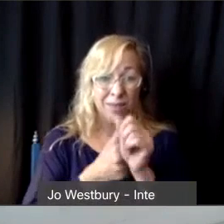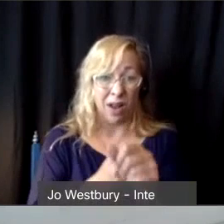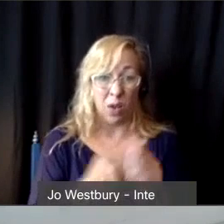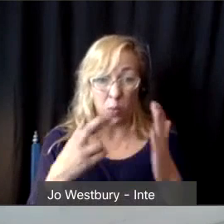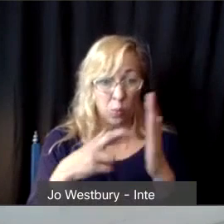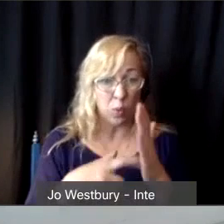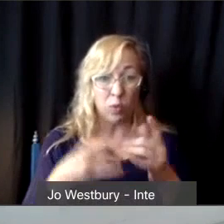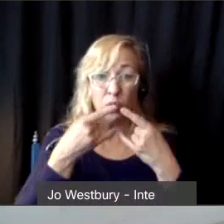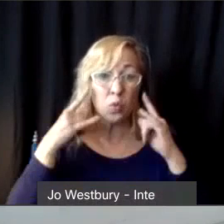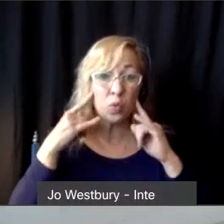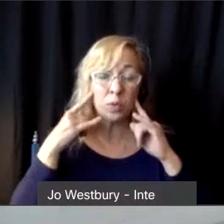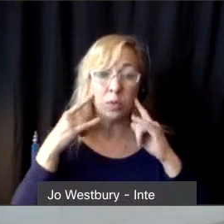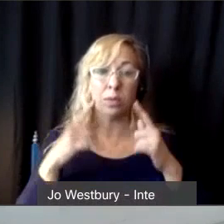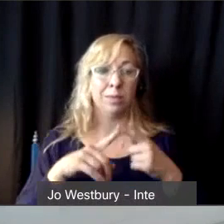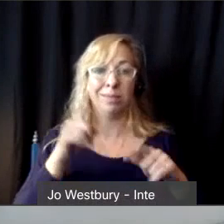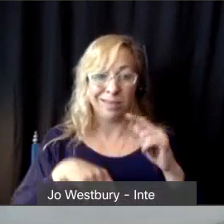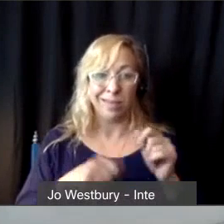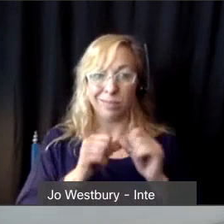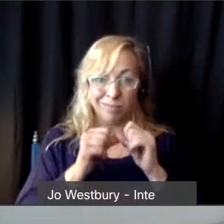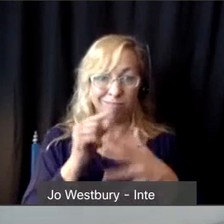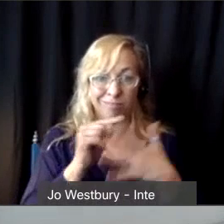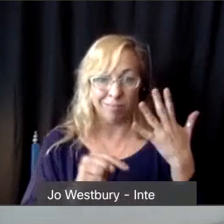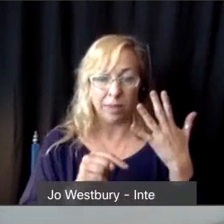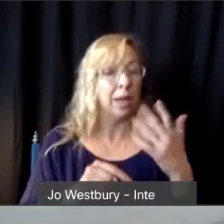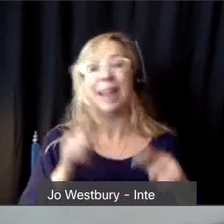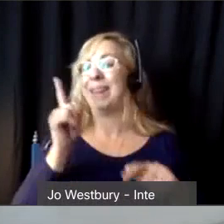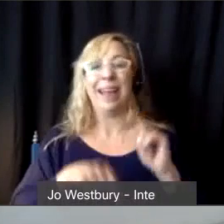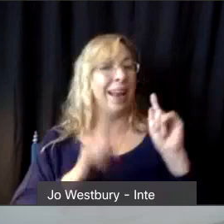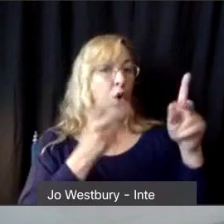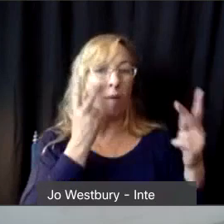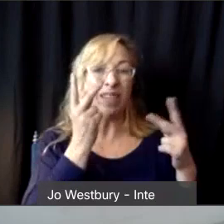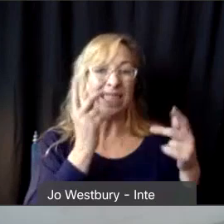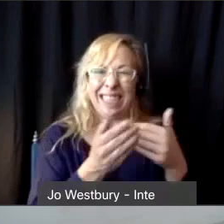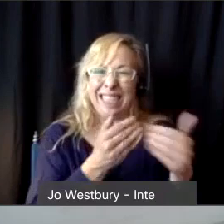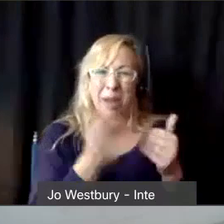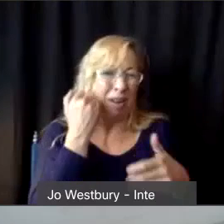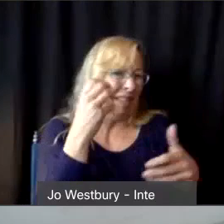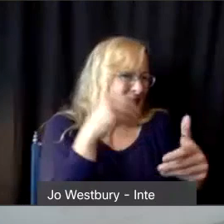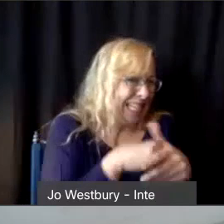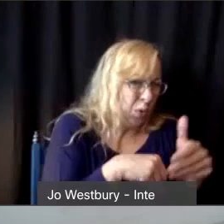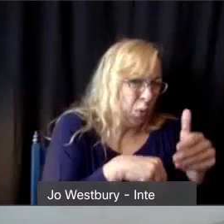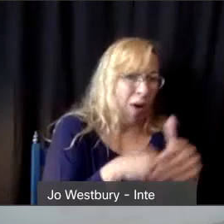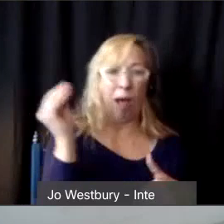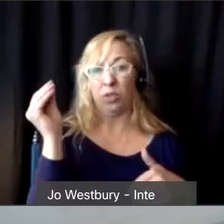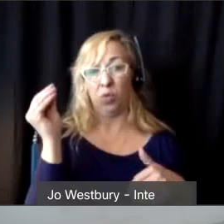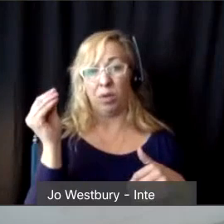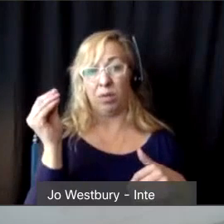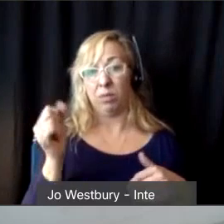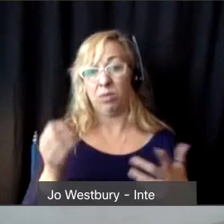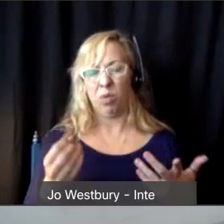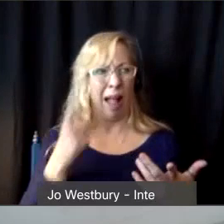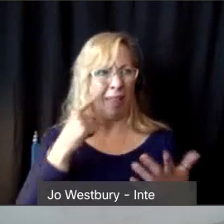in indoor or outdoor visitation. I think that's pretty detailed, so I will see if there